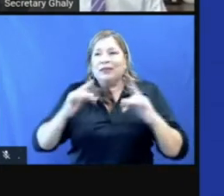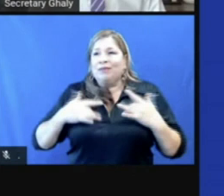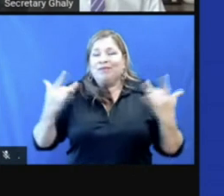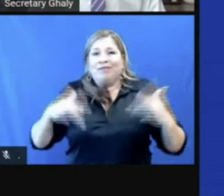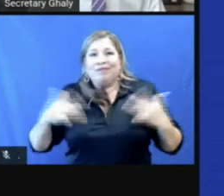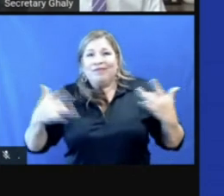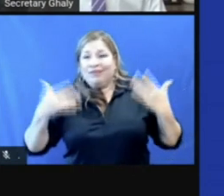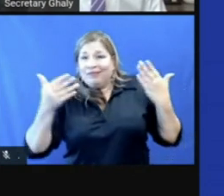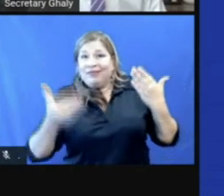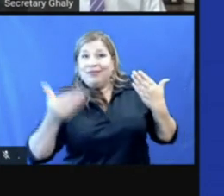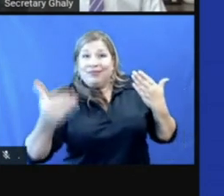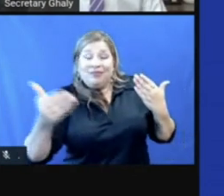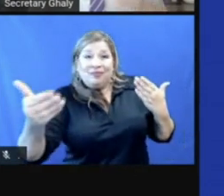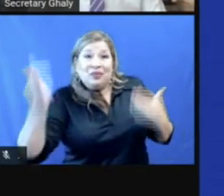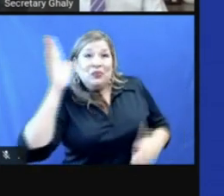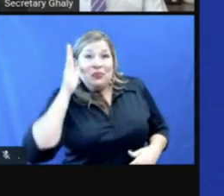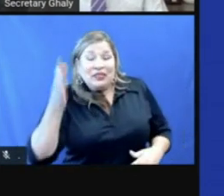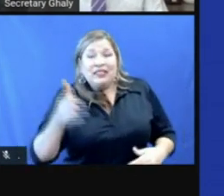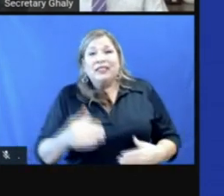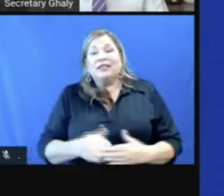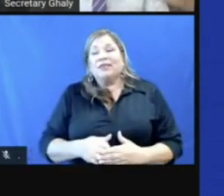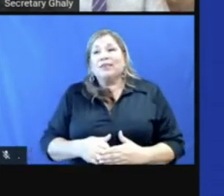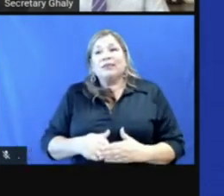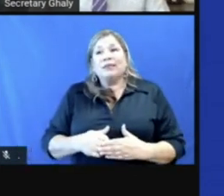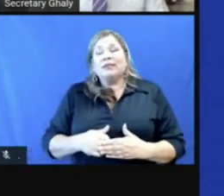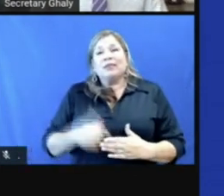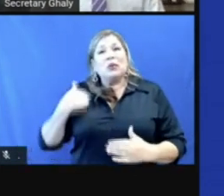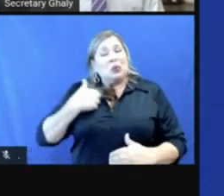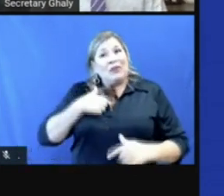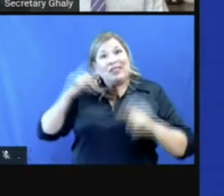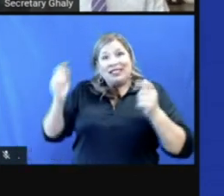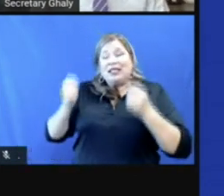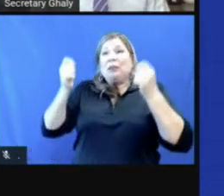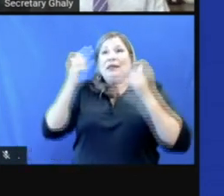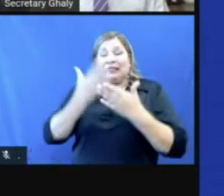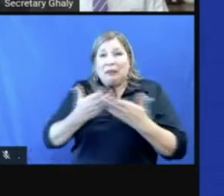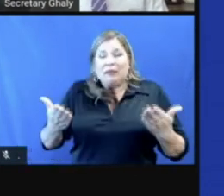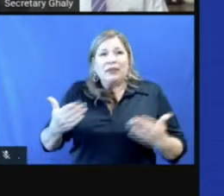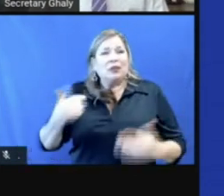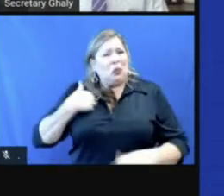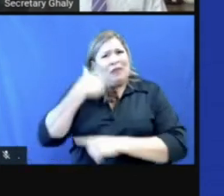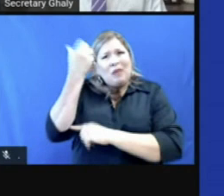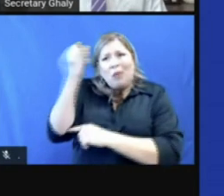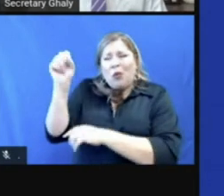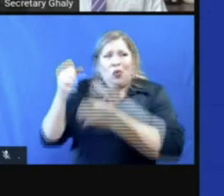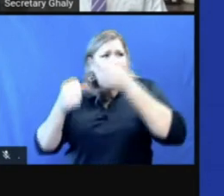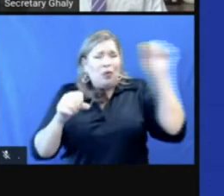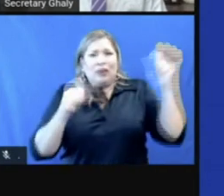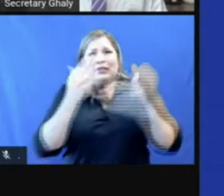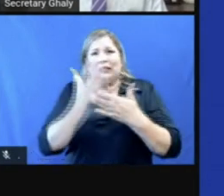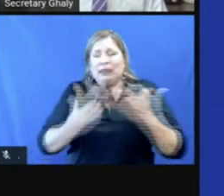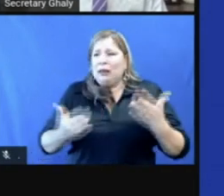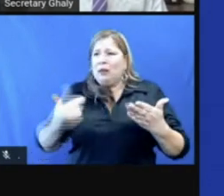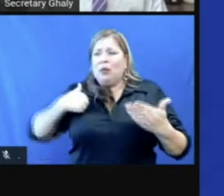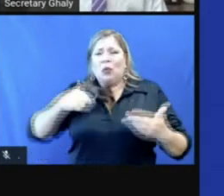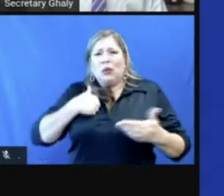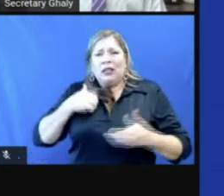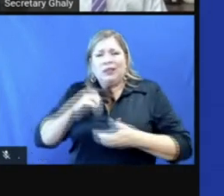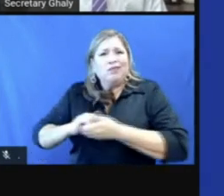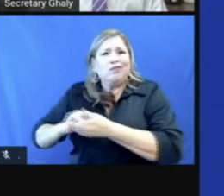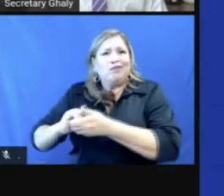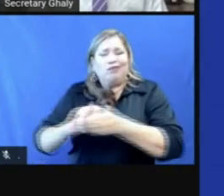the winter. We've had some things to celebrate, some things to protest, coming together in ways that we don't